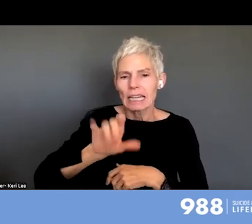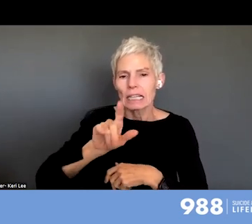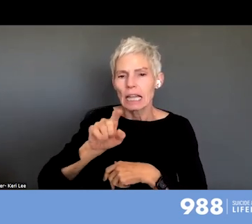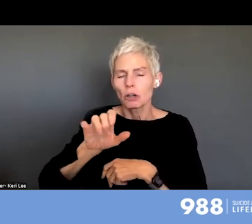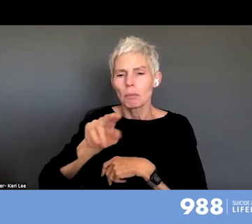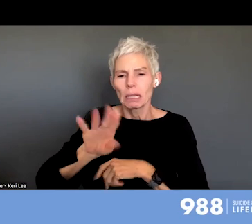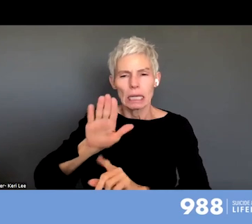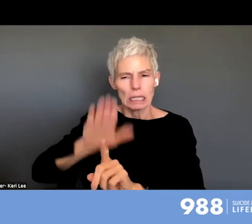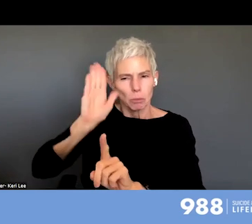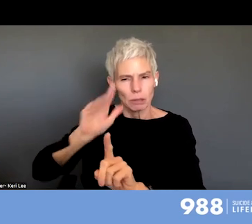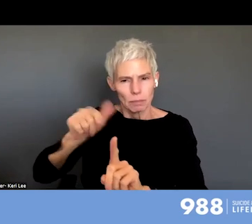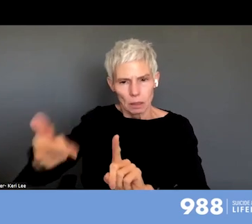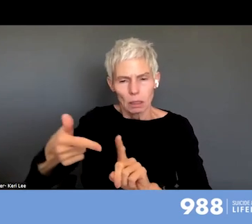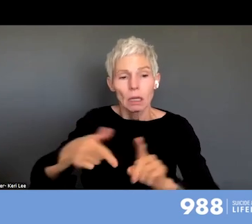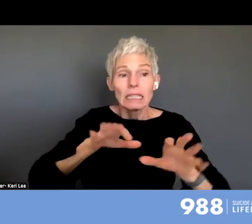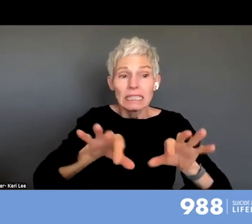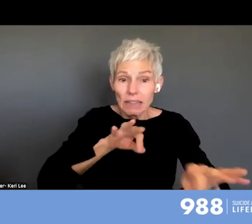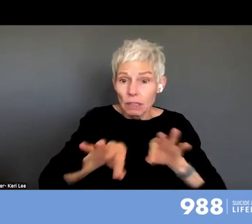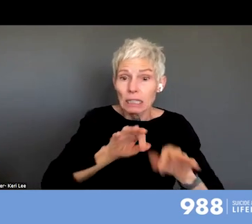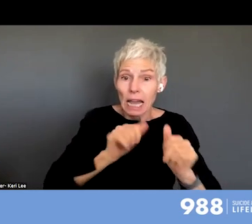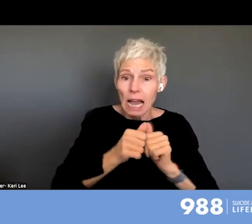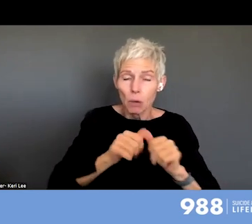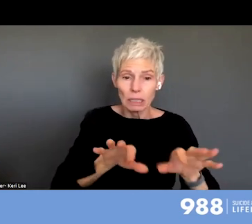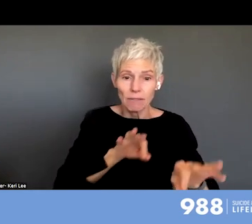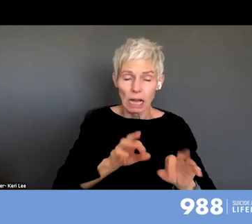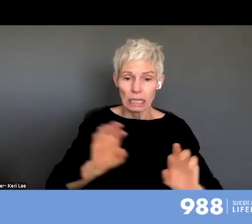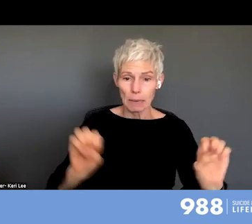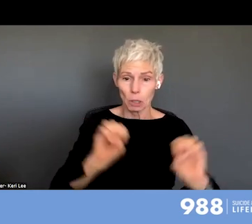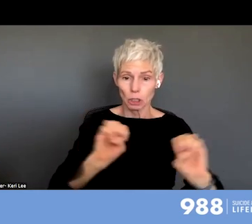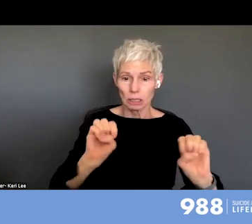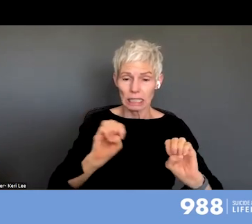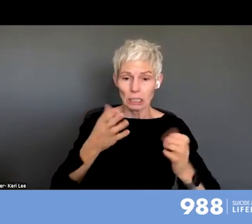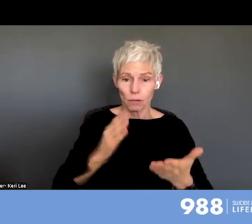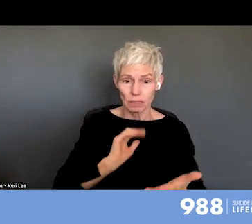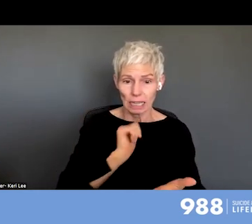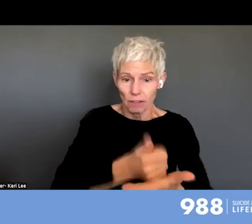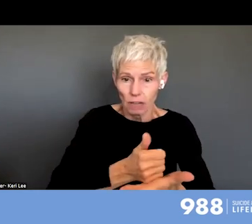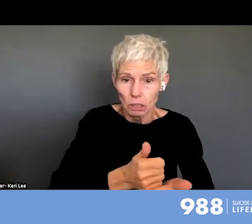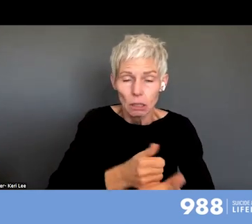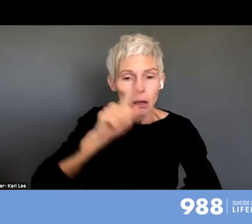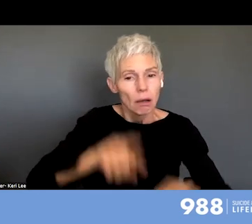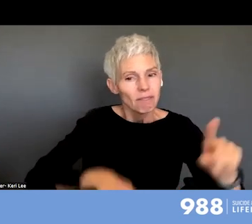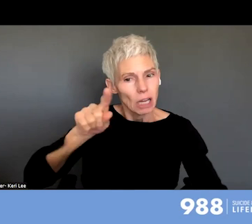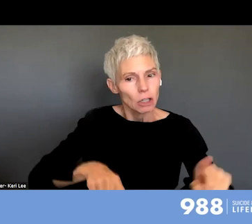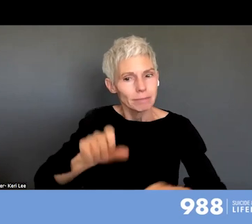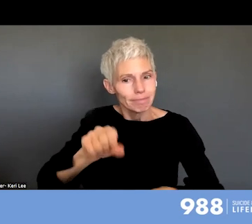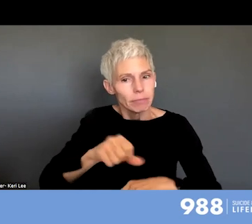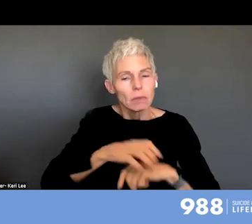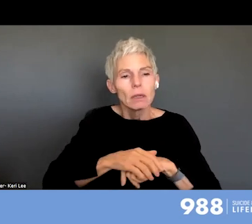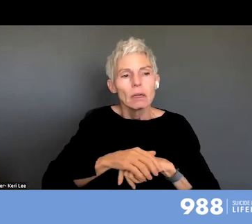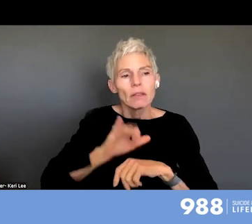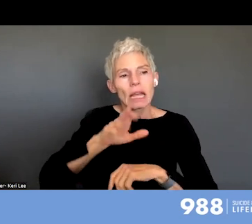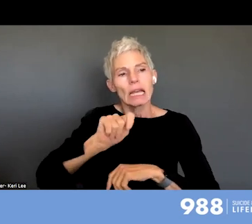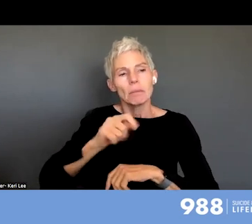presentation is that the definitions in terms of how we define emergency service intervention may vary considerably. So if you look at the imminent risk white